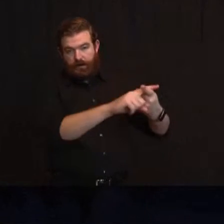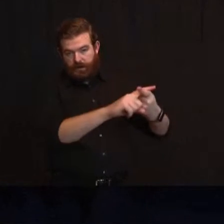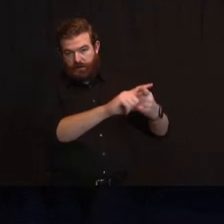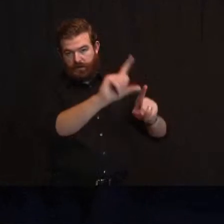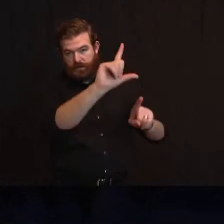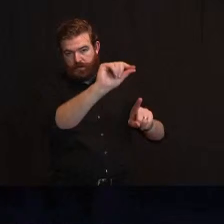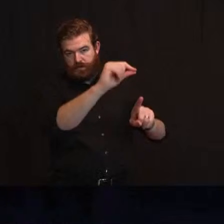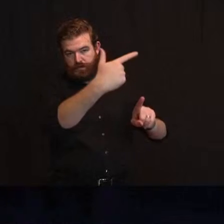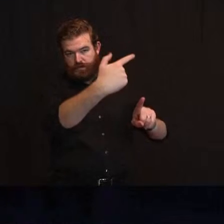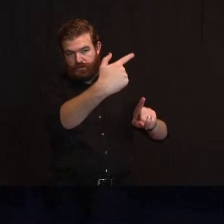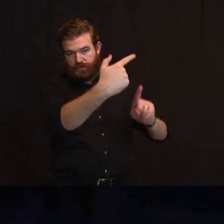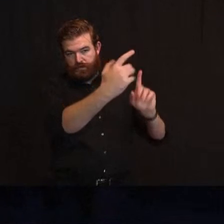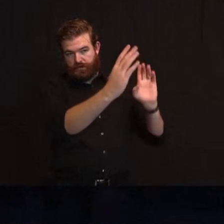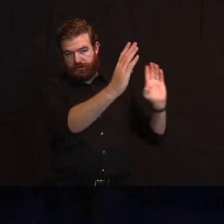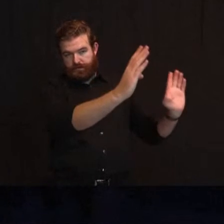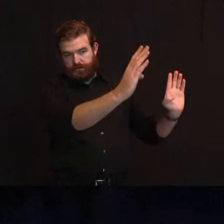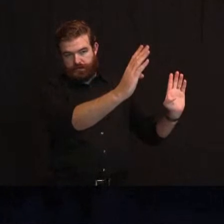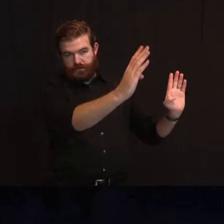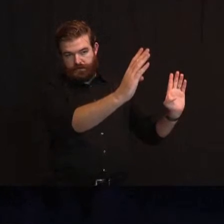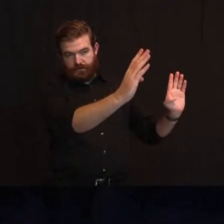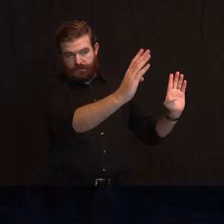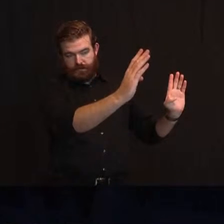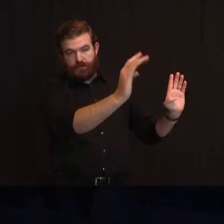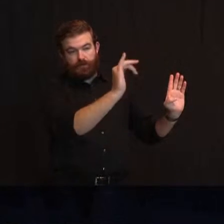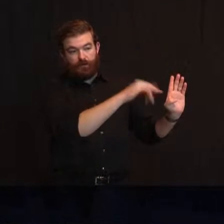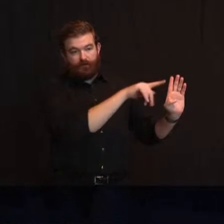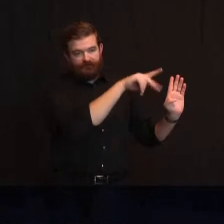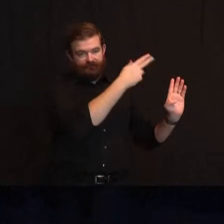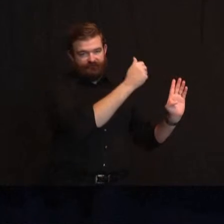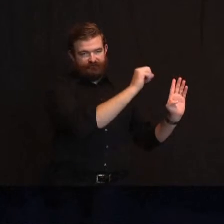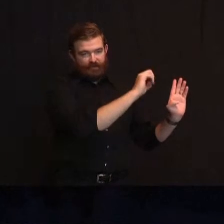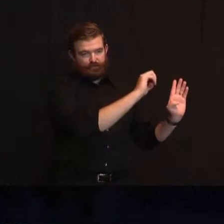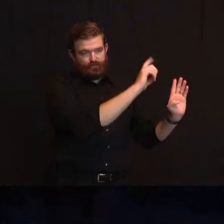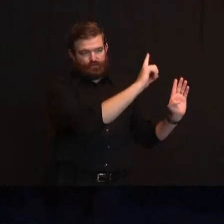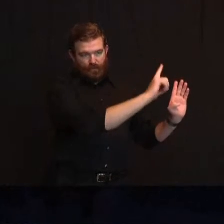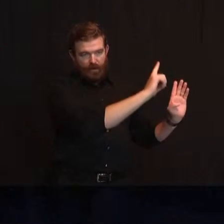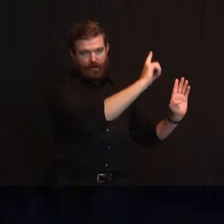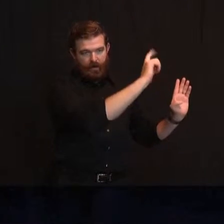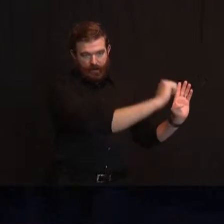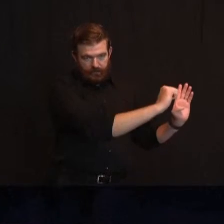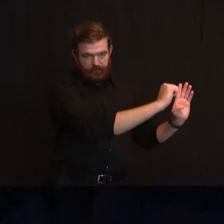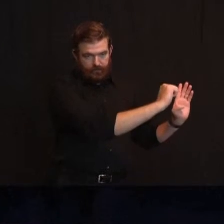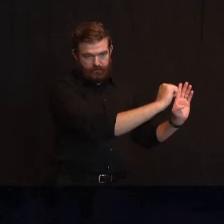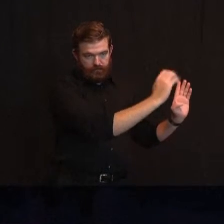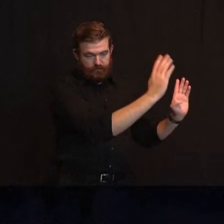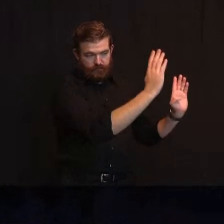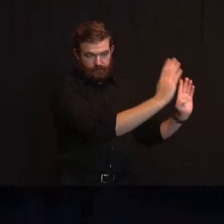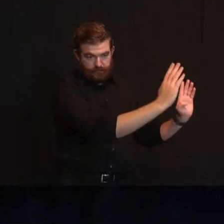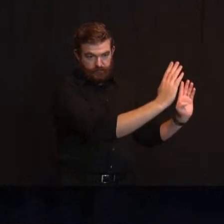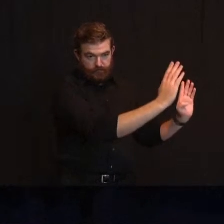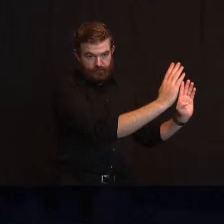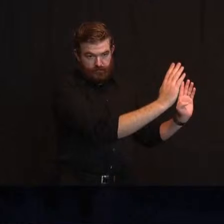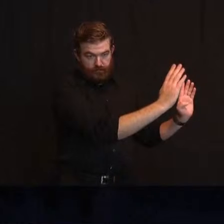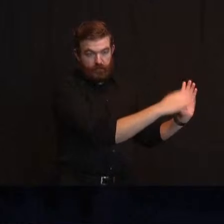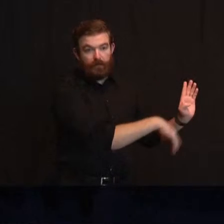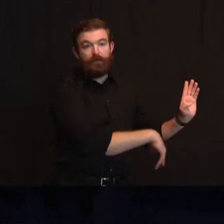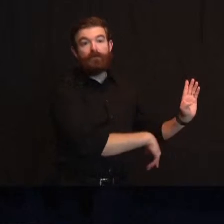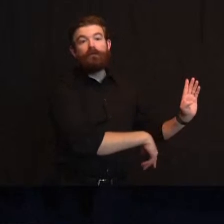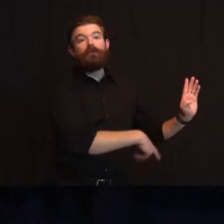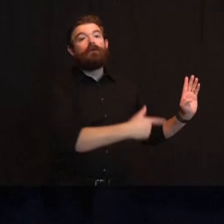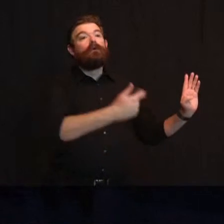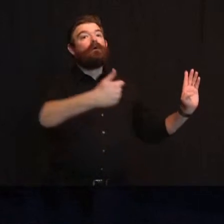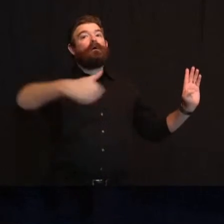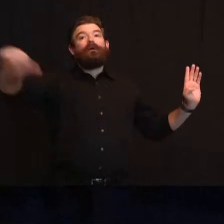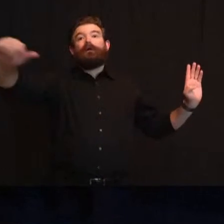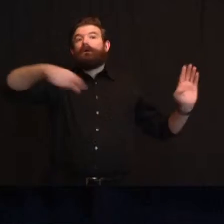in Phase 1A is very broad, and it includes any worker who serves in a healthcare setting. And